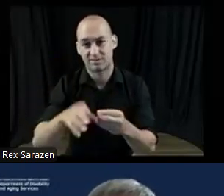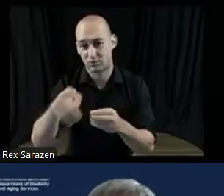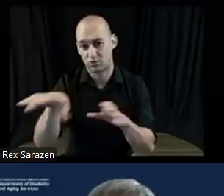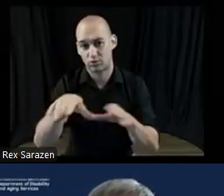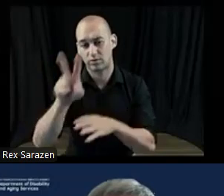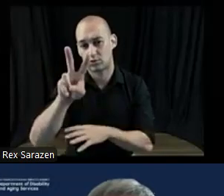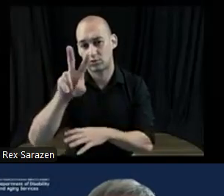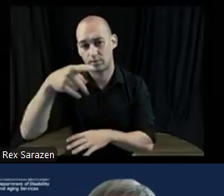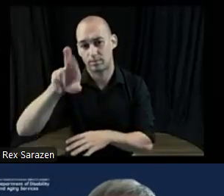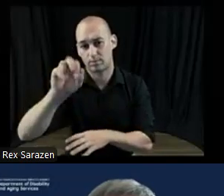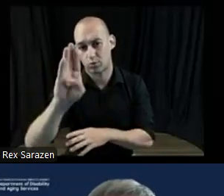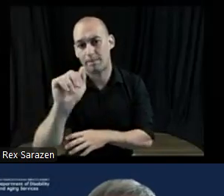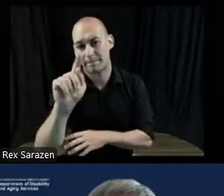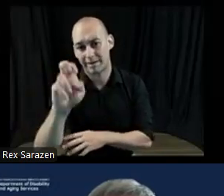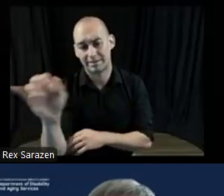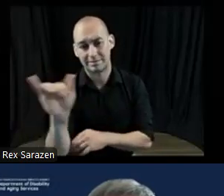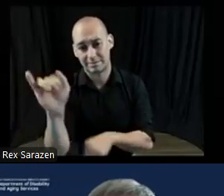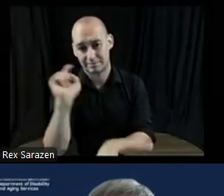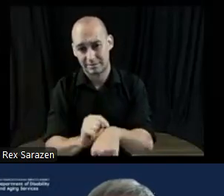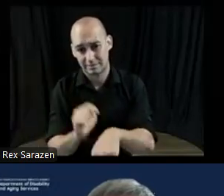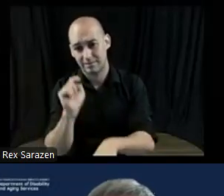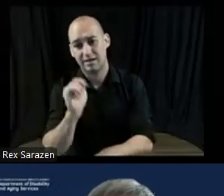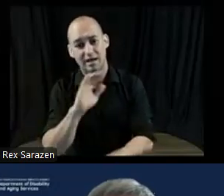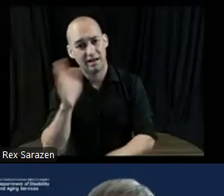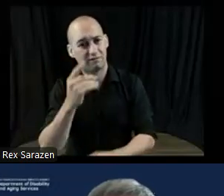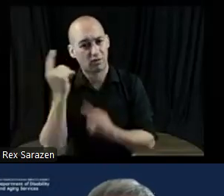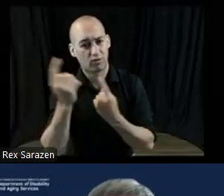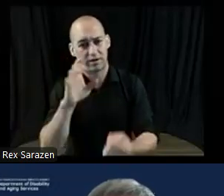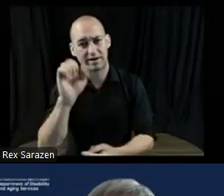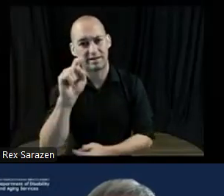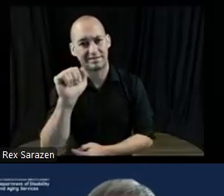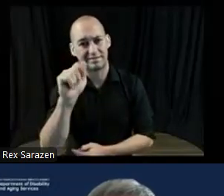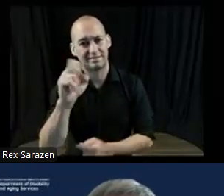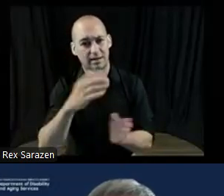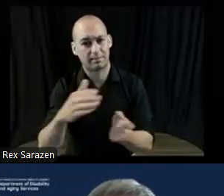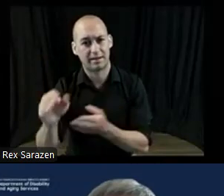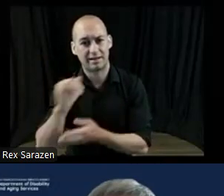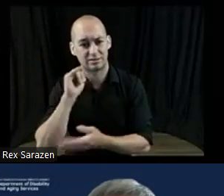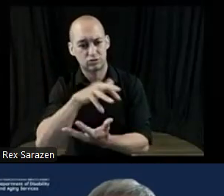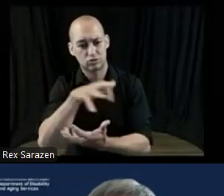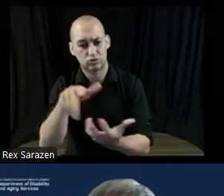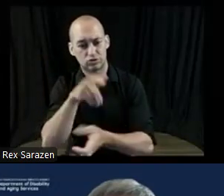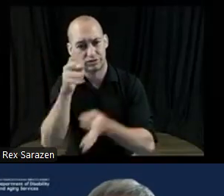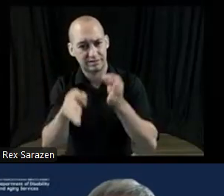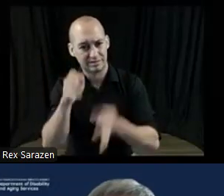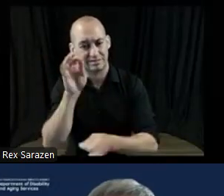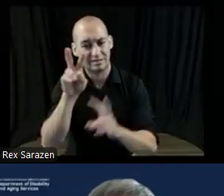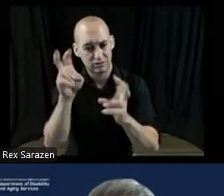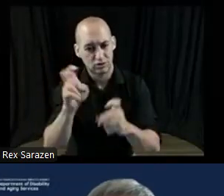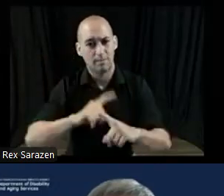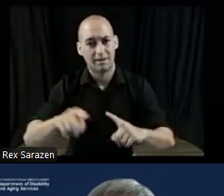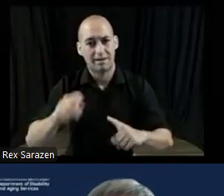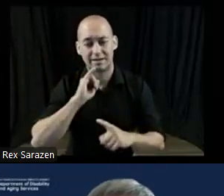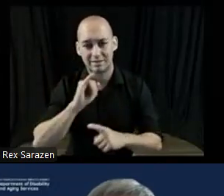So I never thought estate planning would be a social justice issue, but it is. And so it's exciting that the Legal